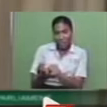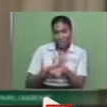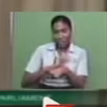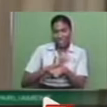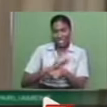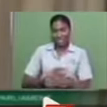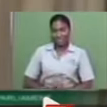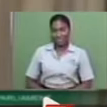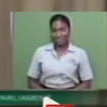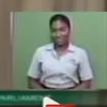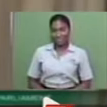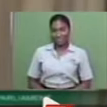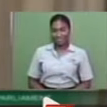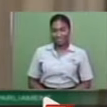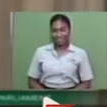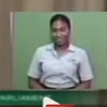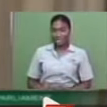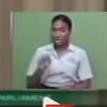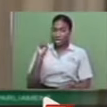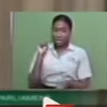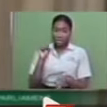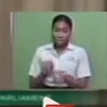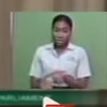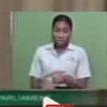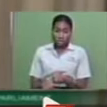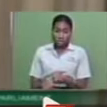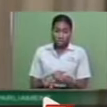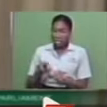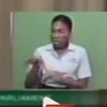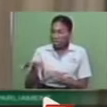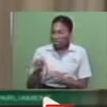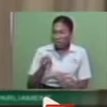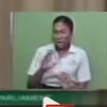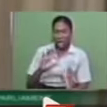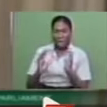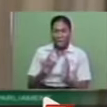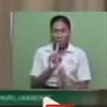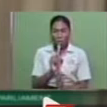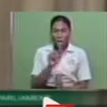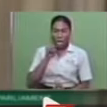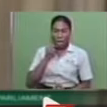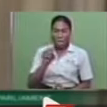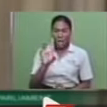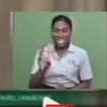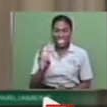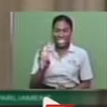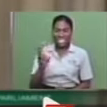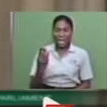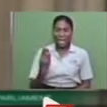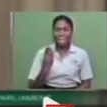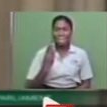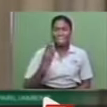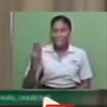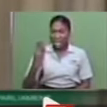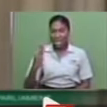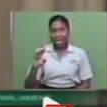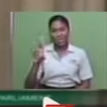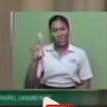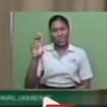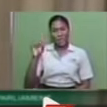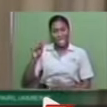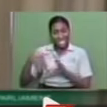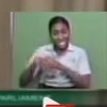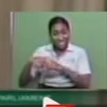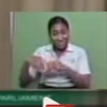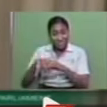So, they have withdrawn about $1.6 billion US dollars. $1.6 billion. That